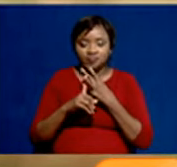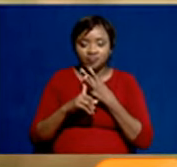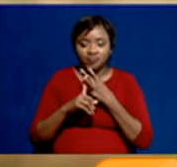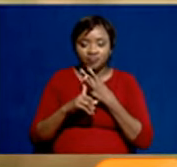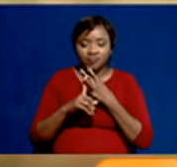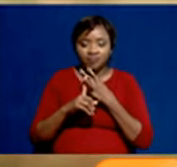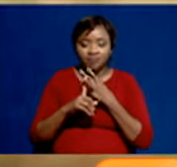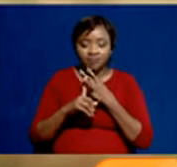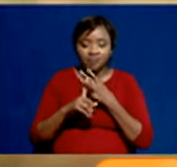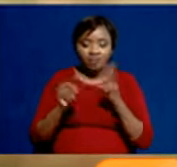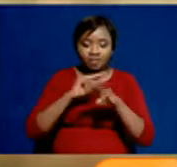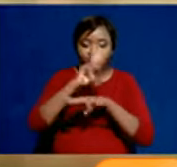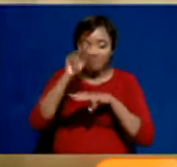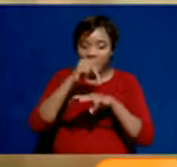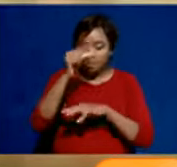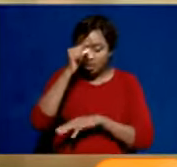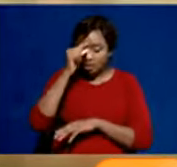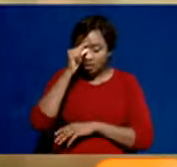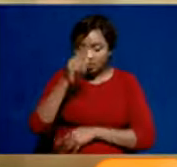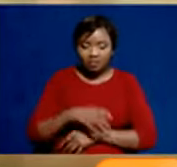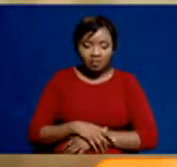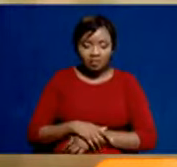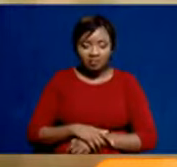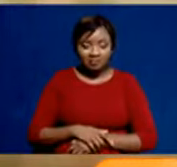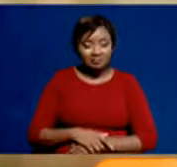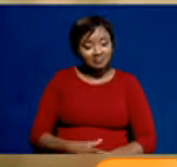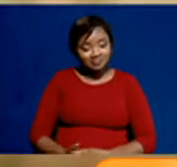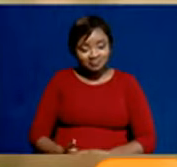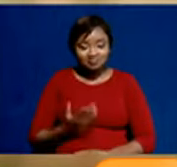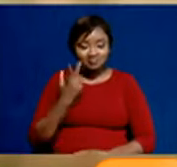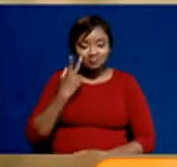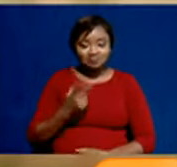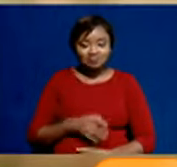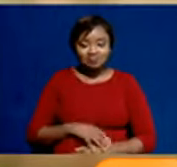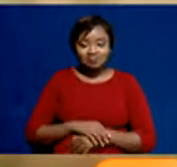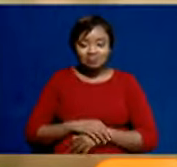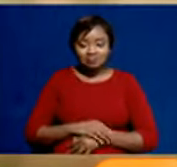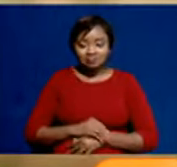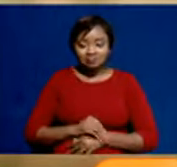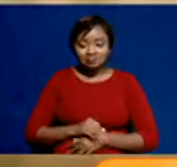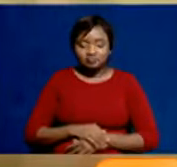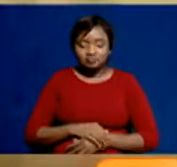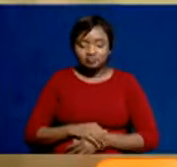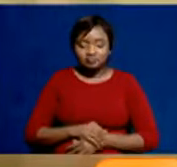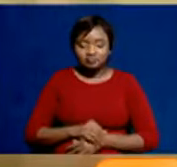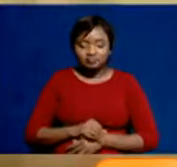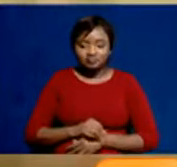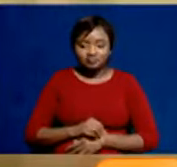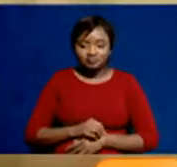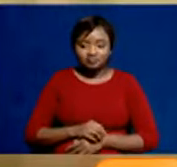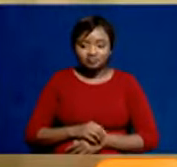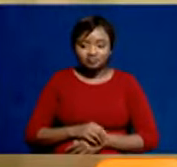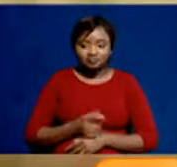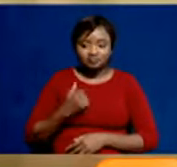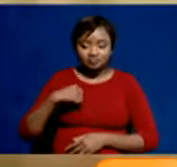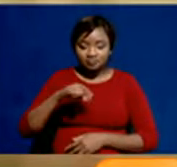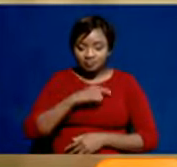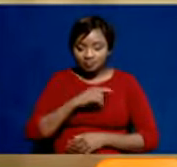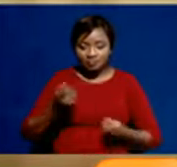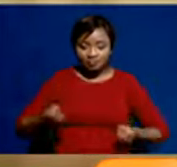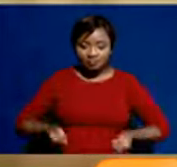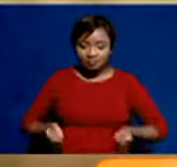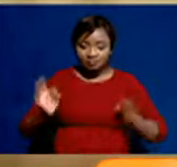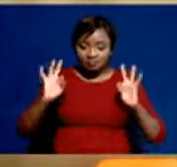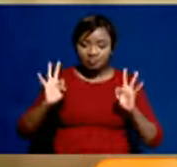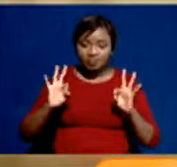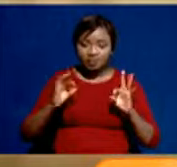the national government, you know. If we are short of money,